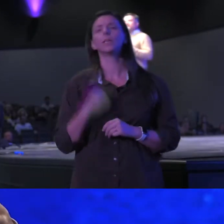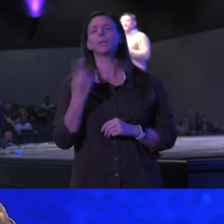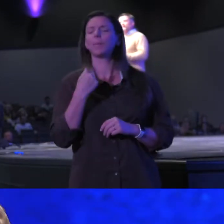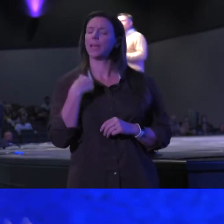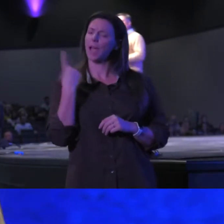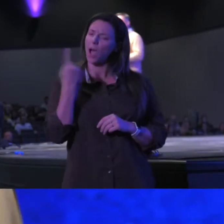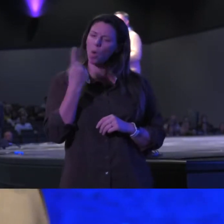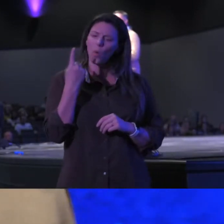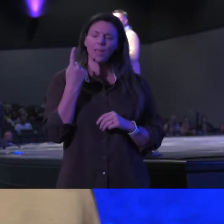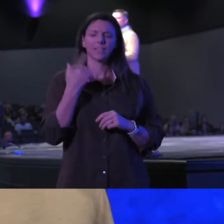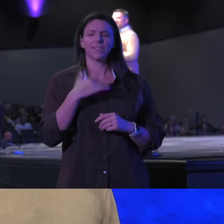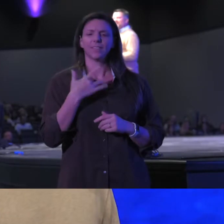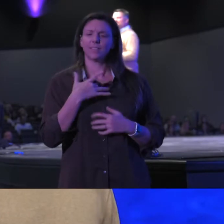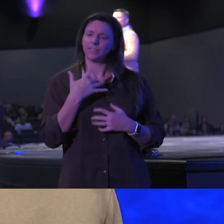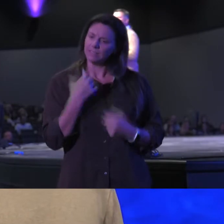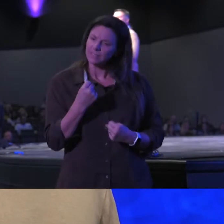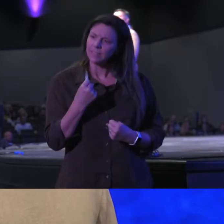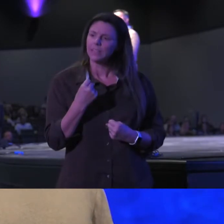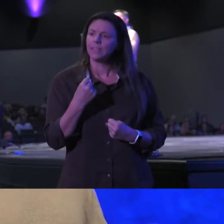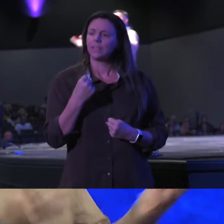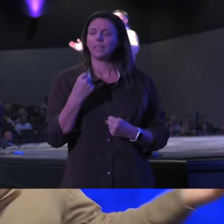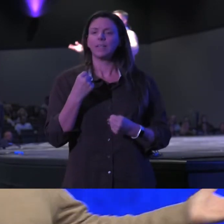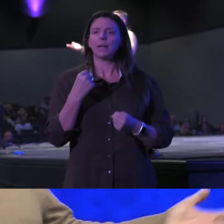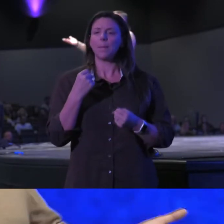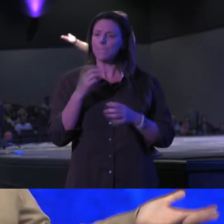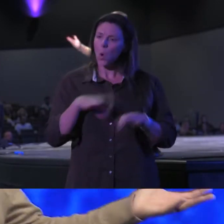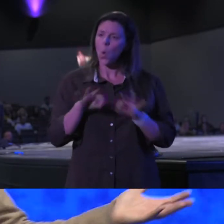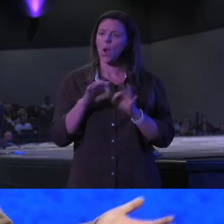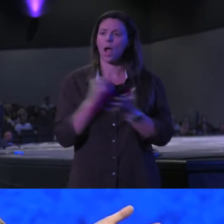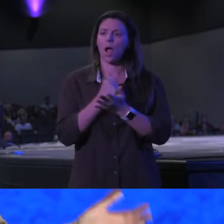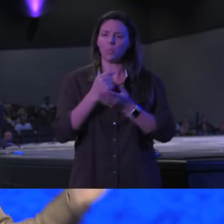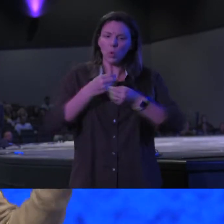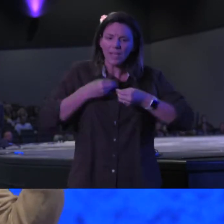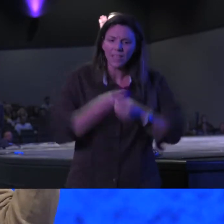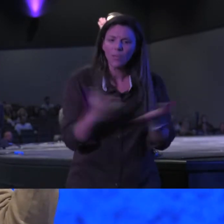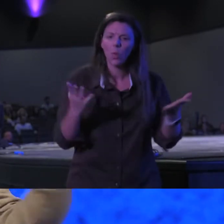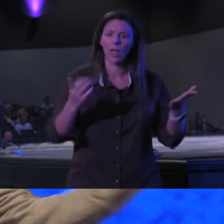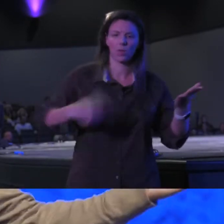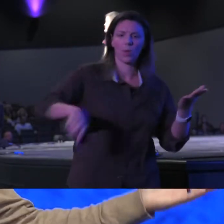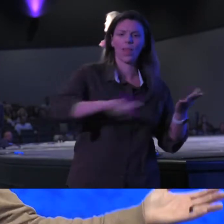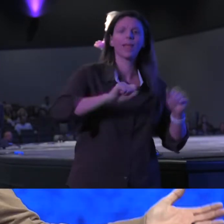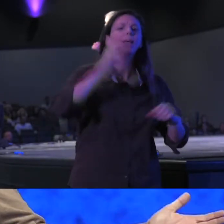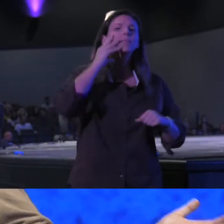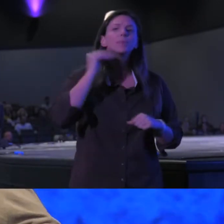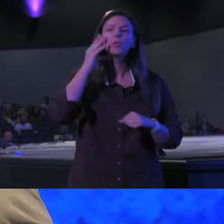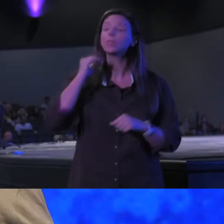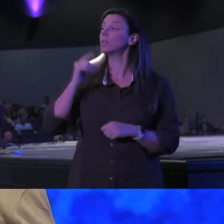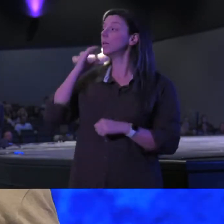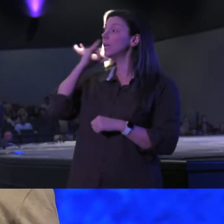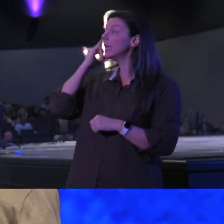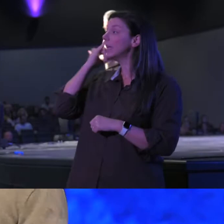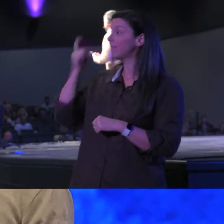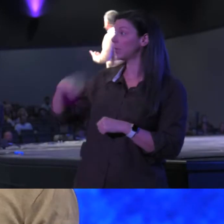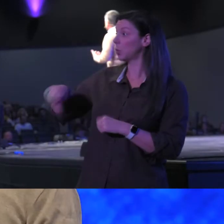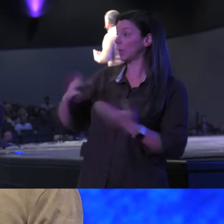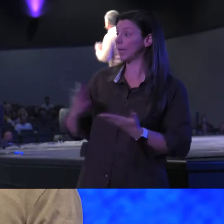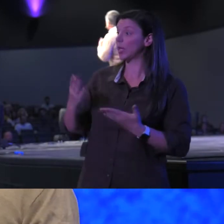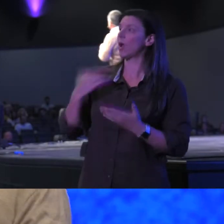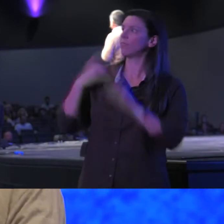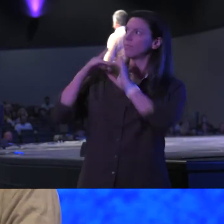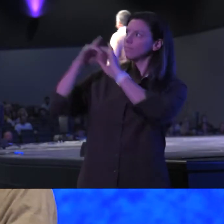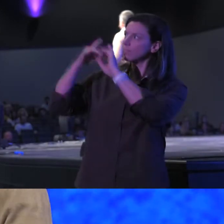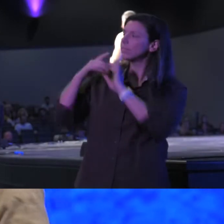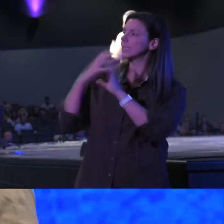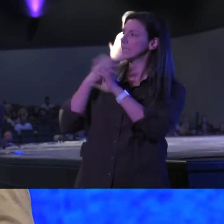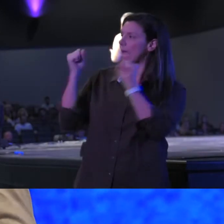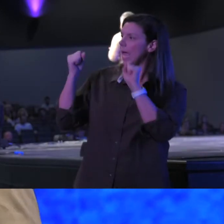the gospel's not truly experienced until it's given away. If you're here this morning and you have a relationship with the Lord, if you're saved, if you're